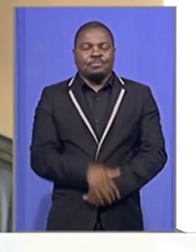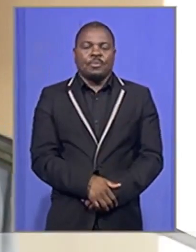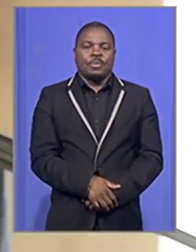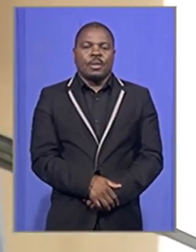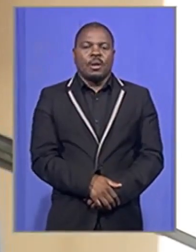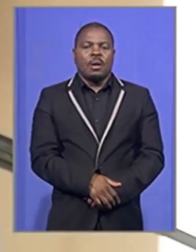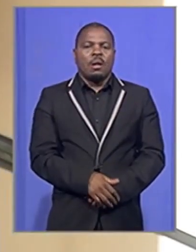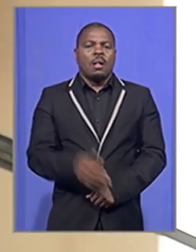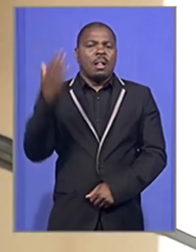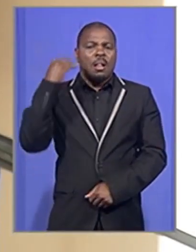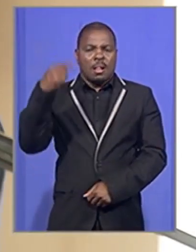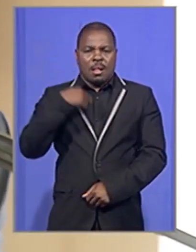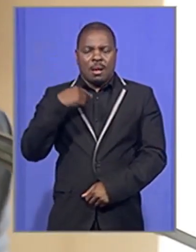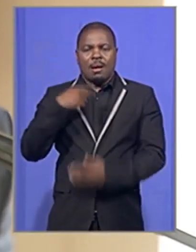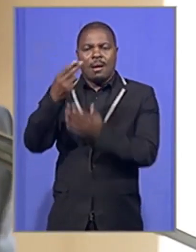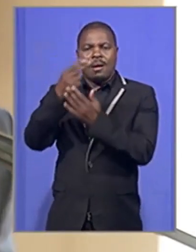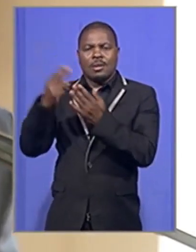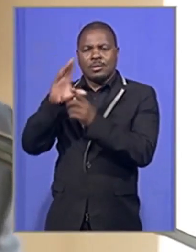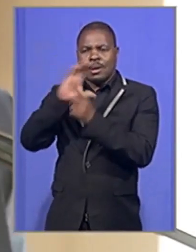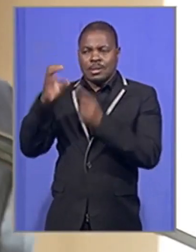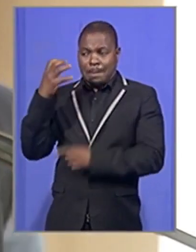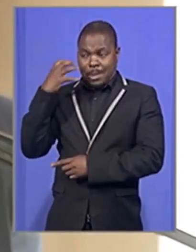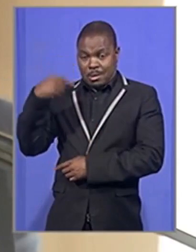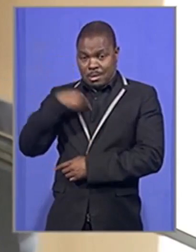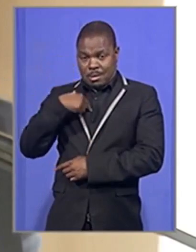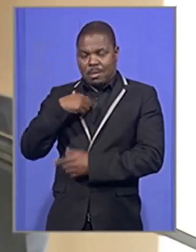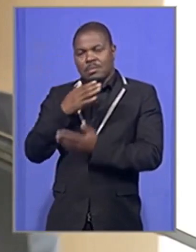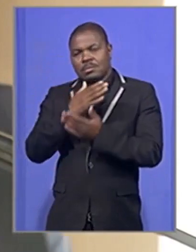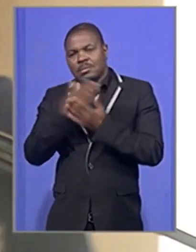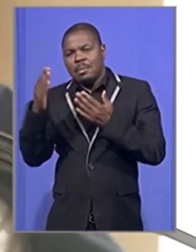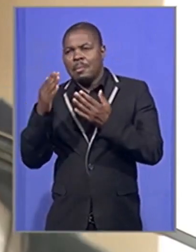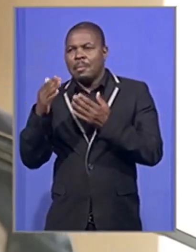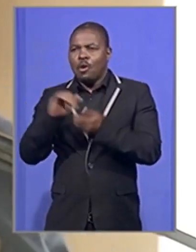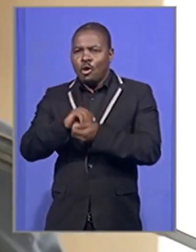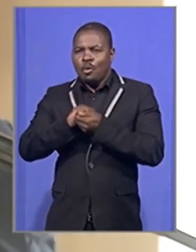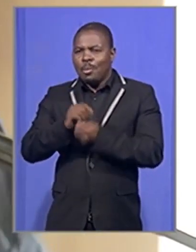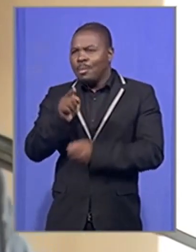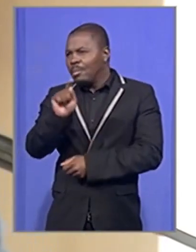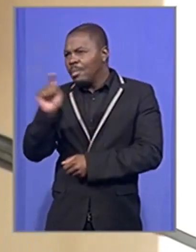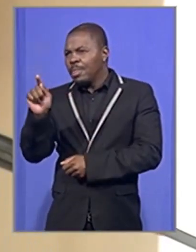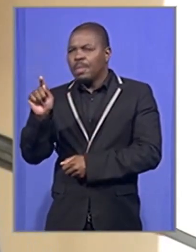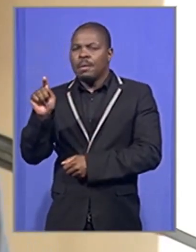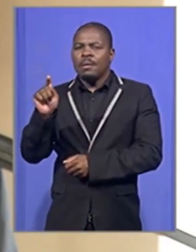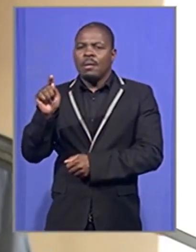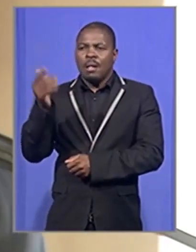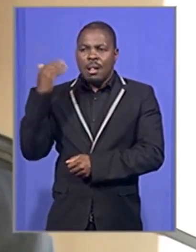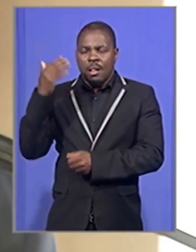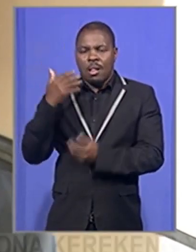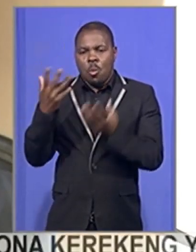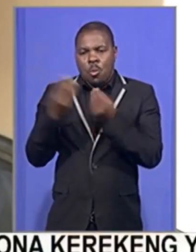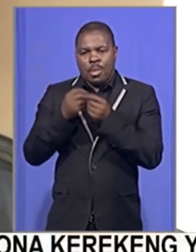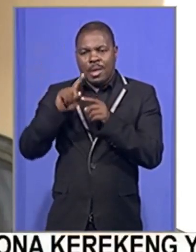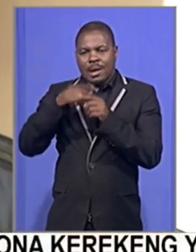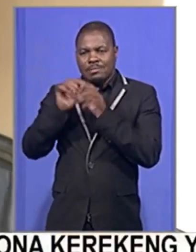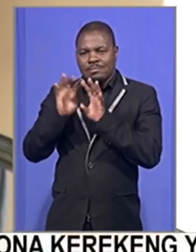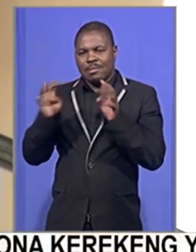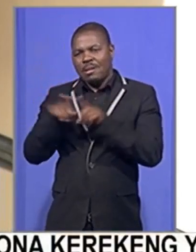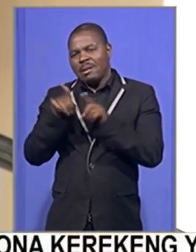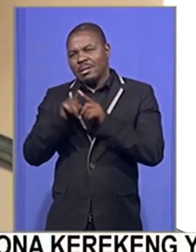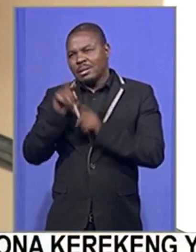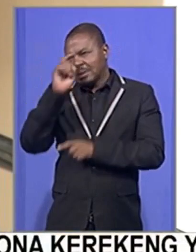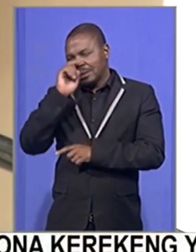When I was the Minister of Arts and Culture, and some of the comrades who served with me in cabinet, Abu Sis Angel